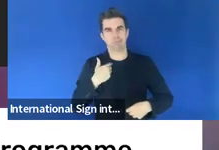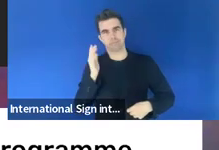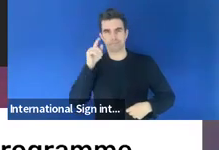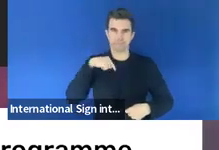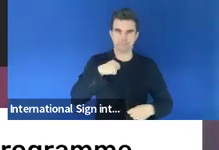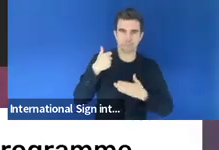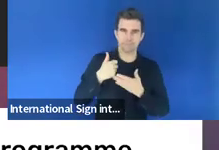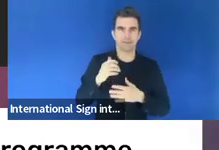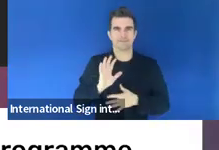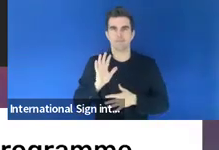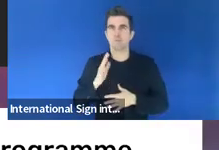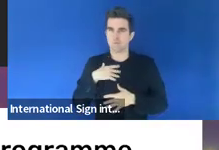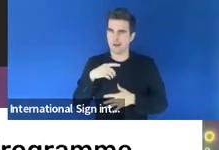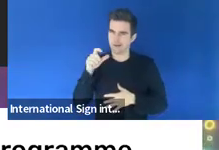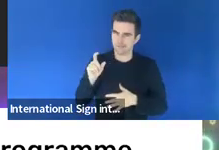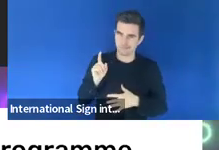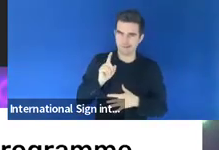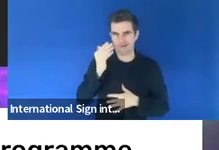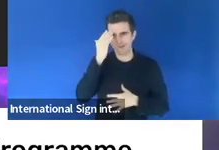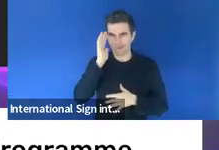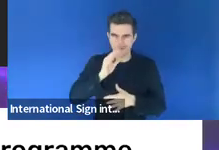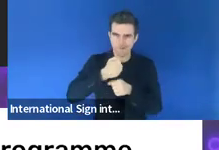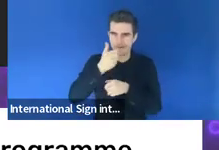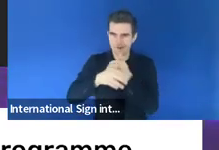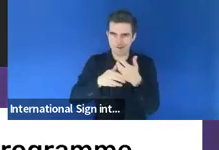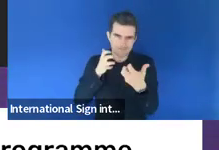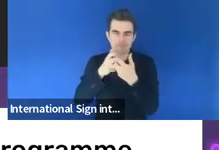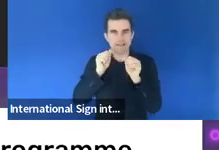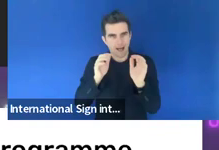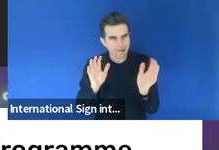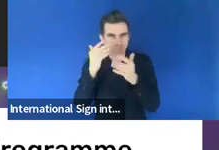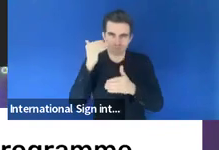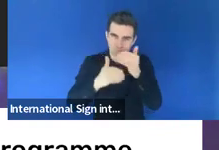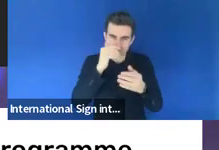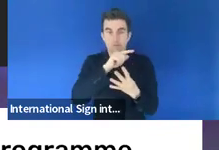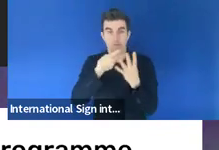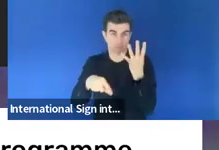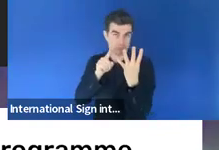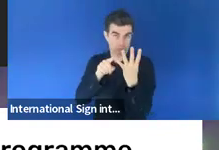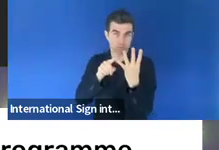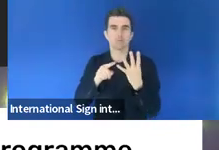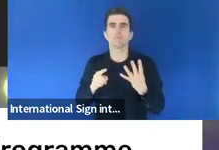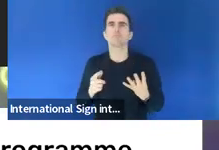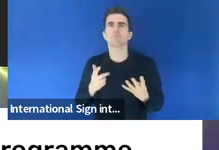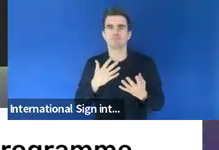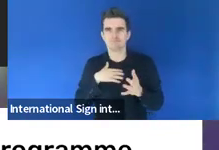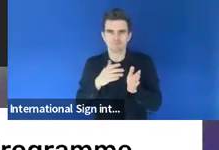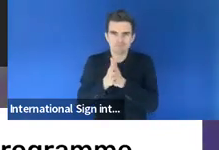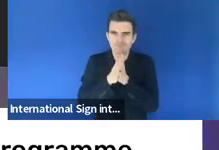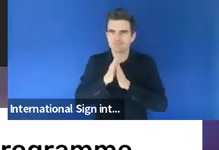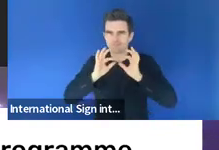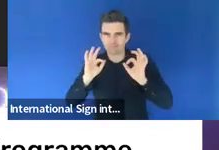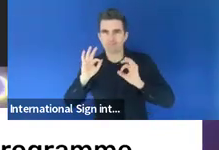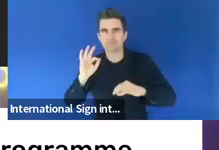will deliver at Zero Project Conference 2025. And then in that conference, you're also going to get a high level of